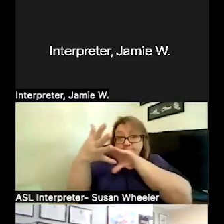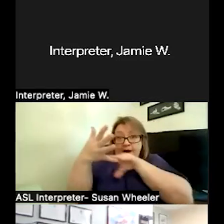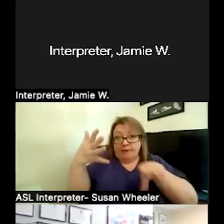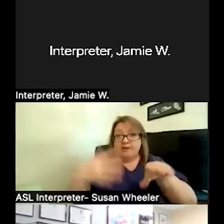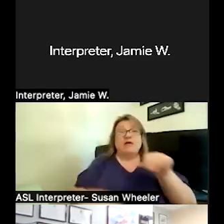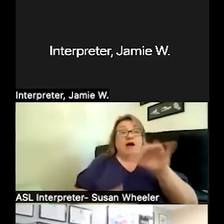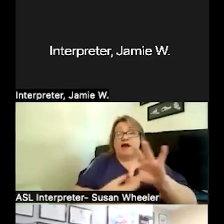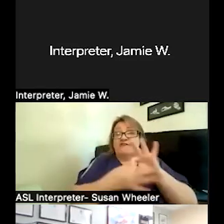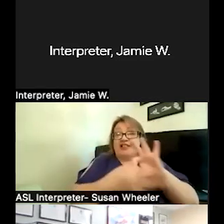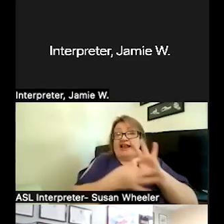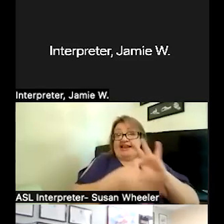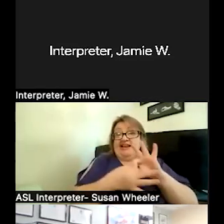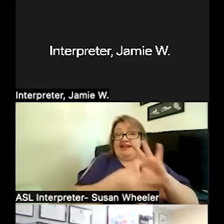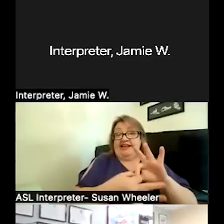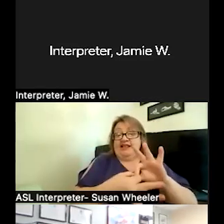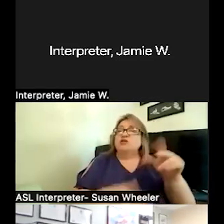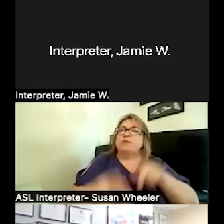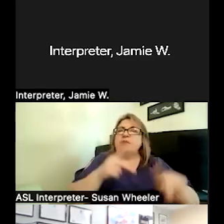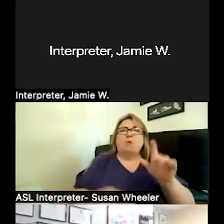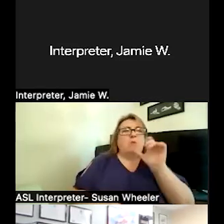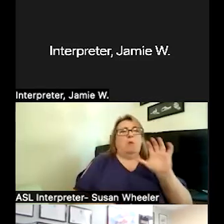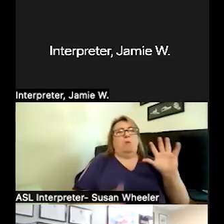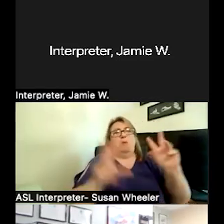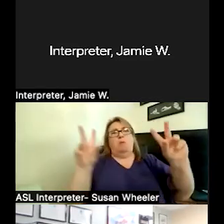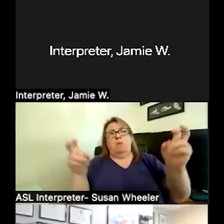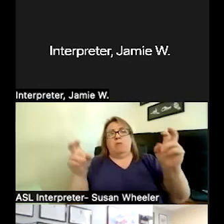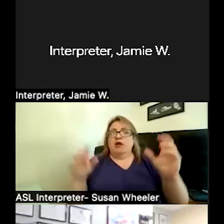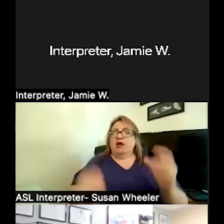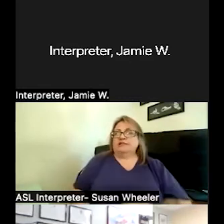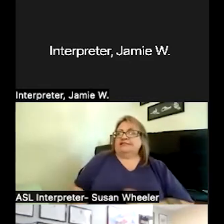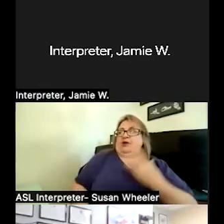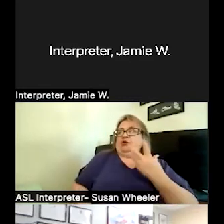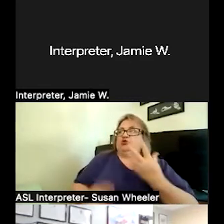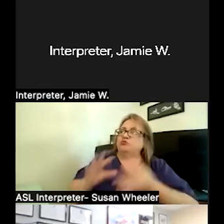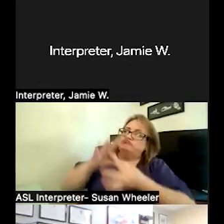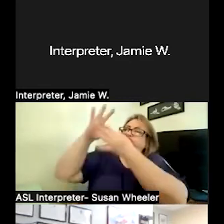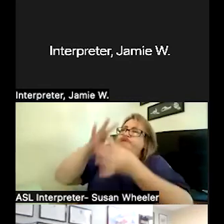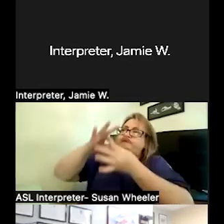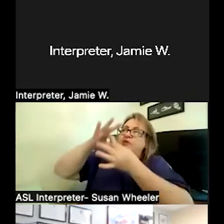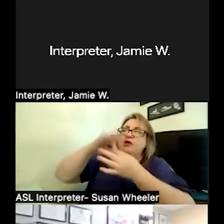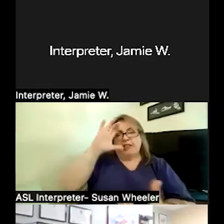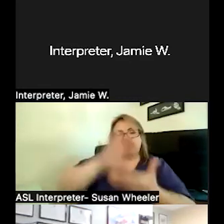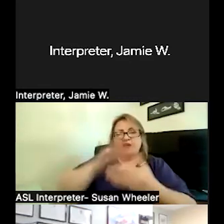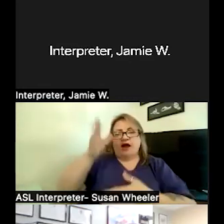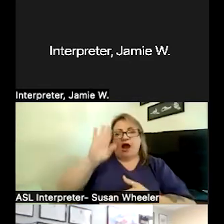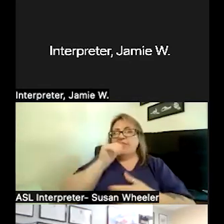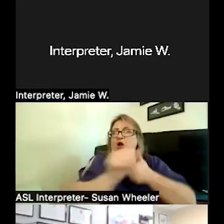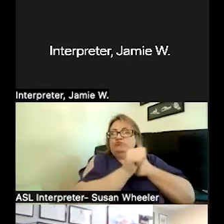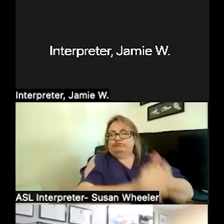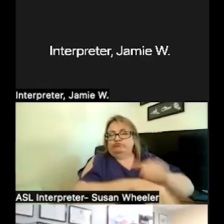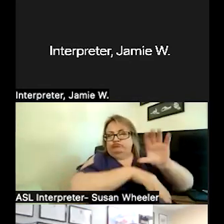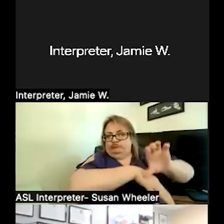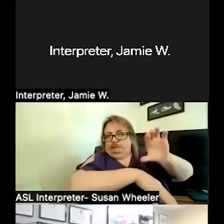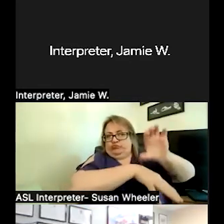unaffiliated. Those are individuals that are quote unquote spiritual. They believe in God. However, they do not follow